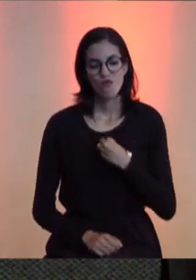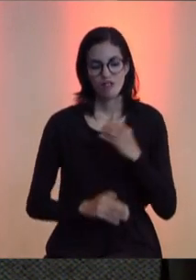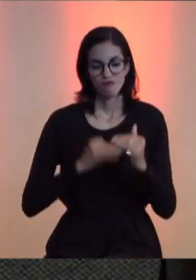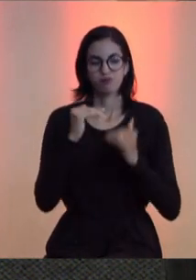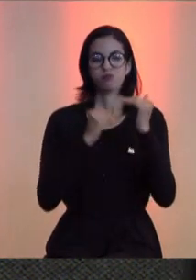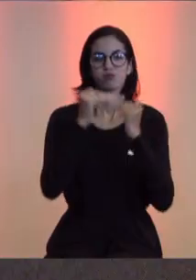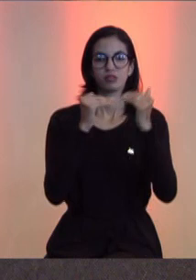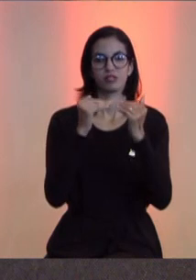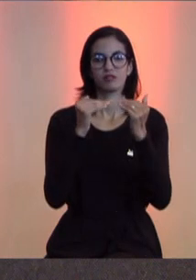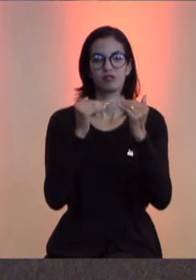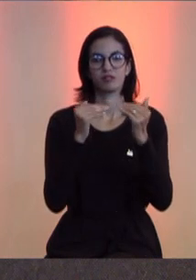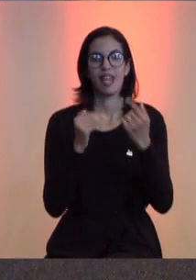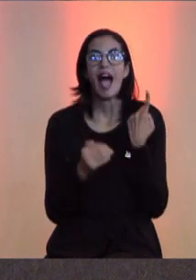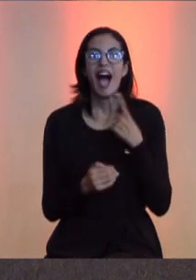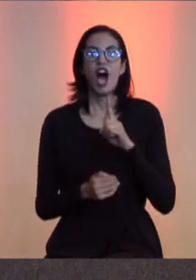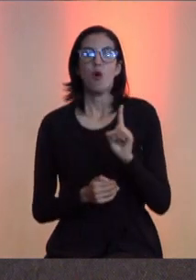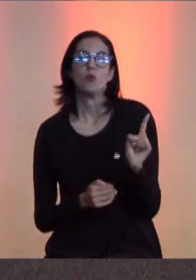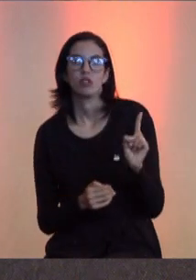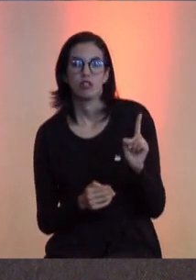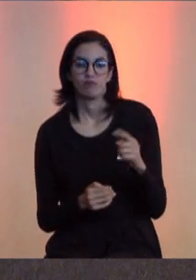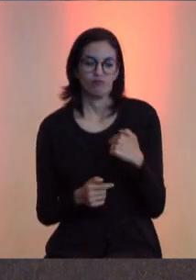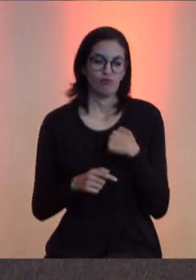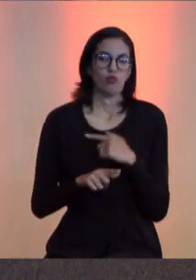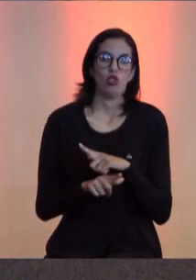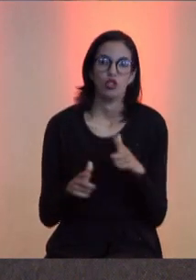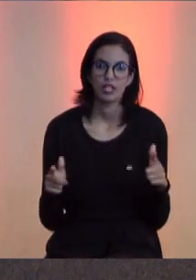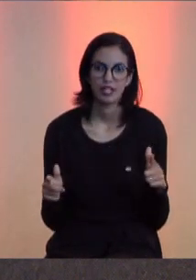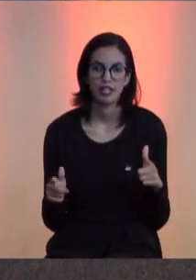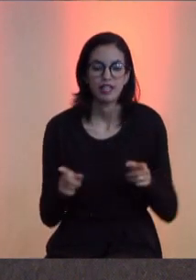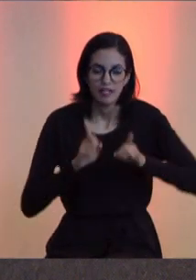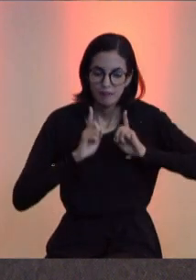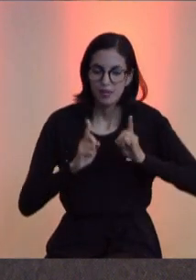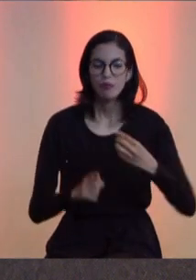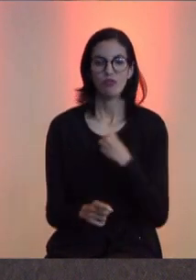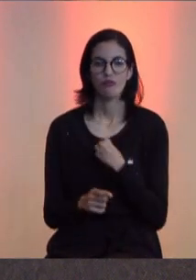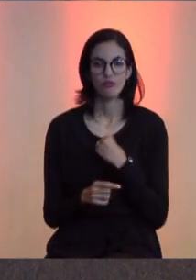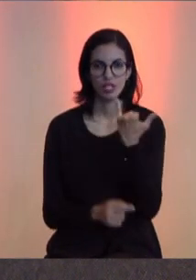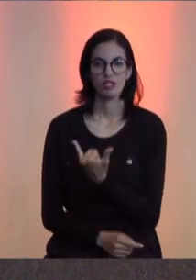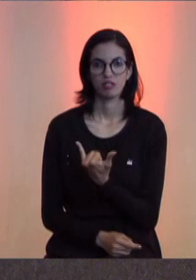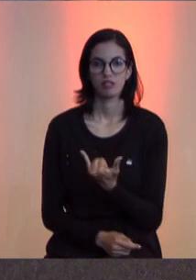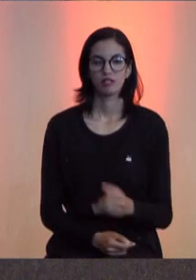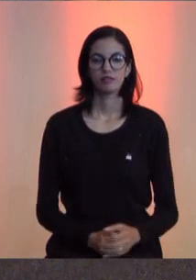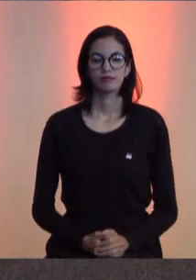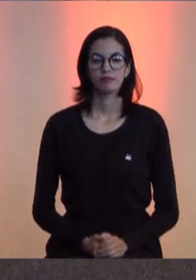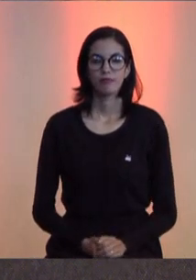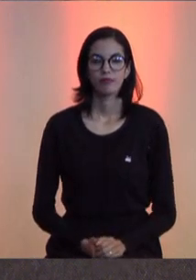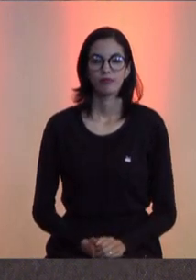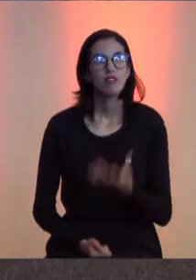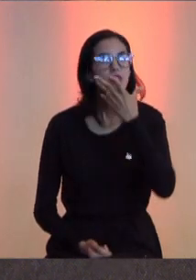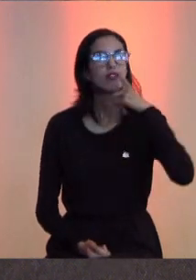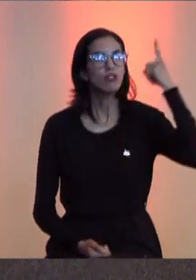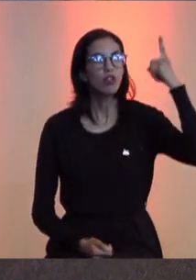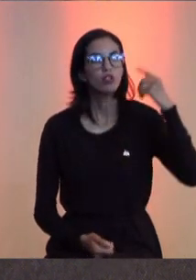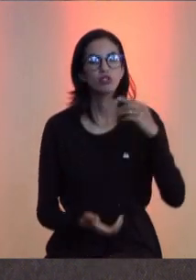no. If God does not answer it. If God does not answer it. Que si Dios no